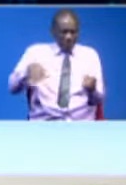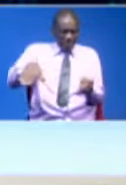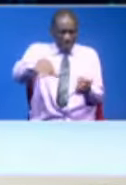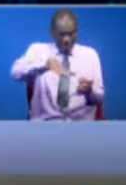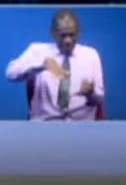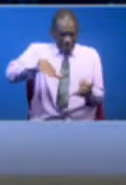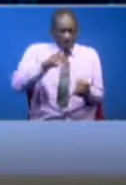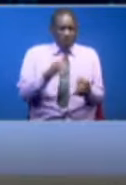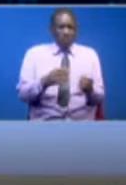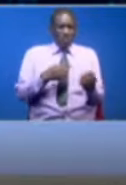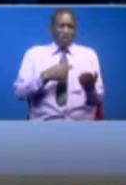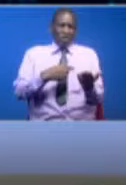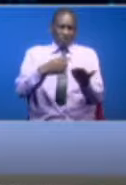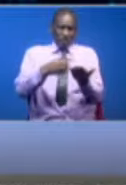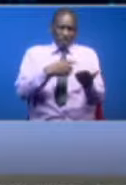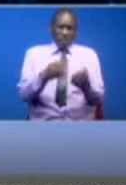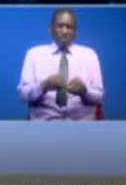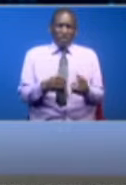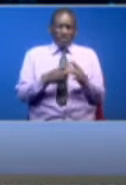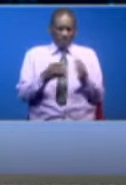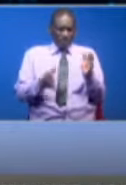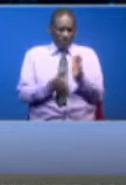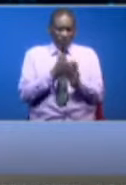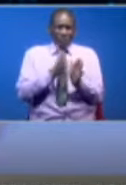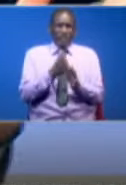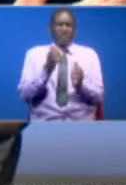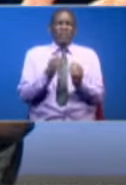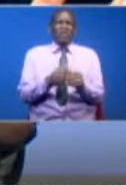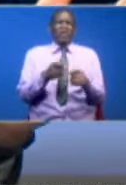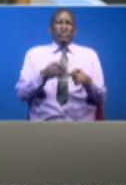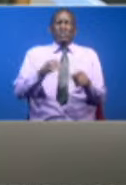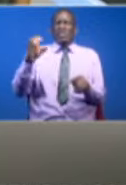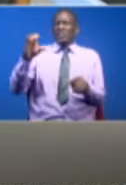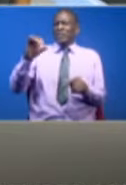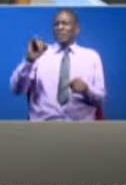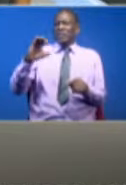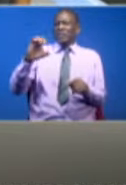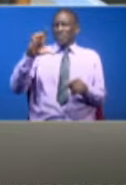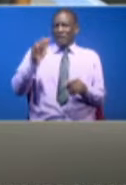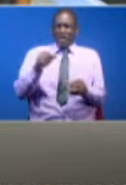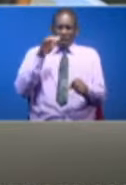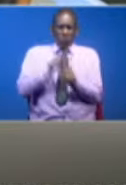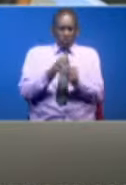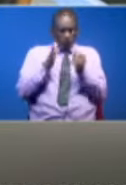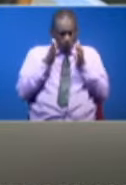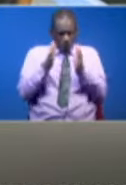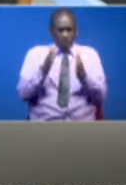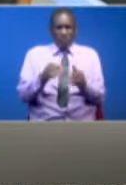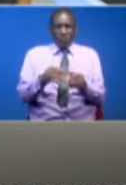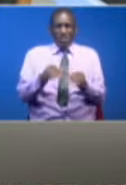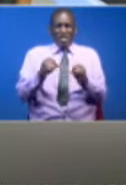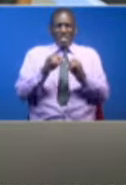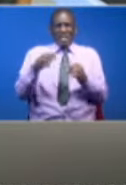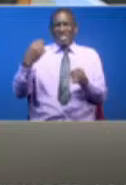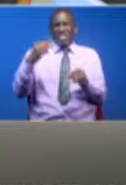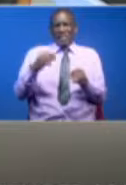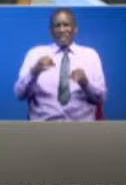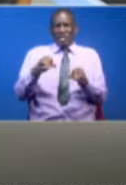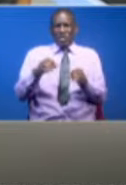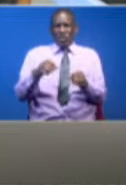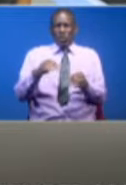the interest of time, let me start very quickly right with Cecilia here. So much interest around greenwashing. First of all, what exactly is